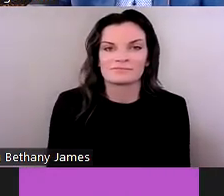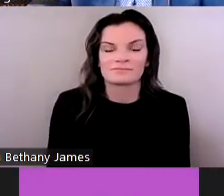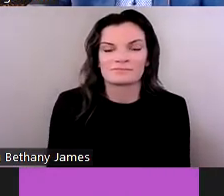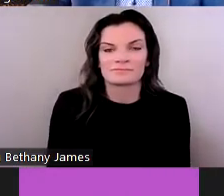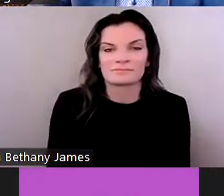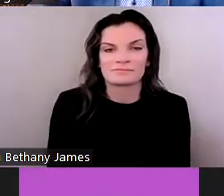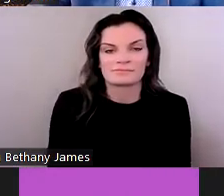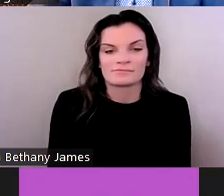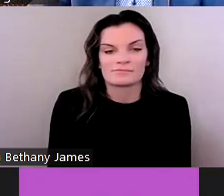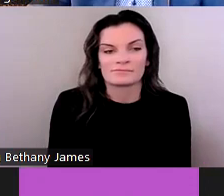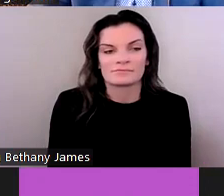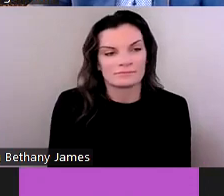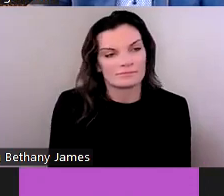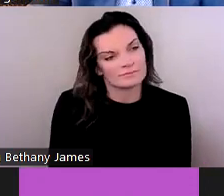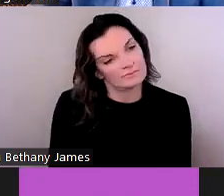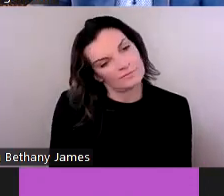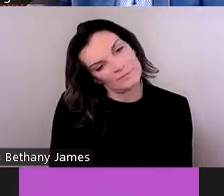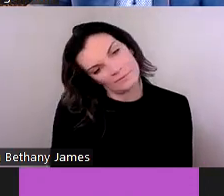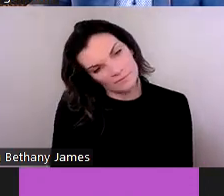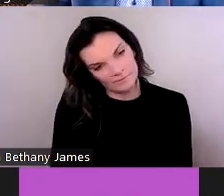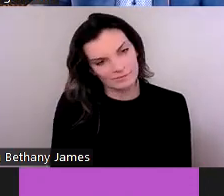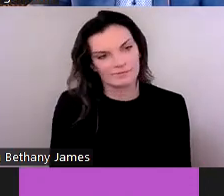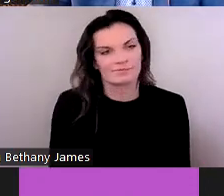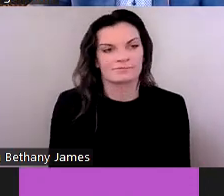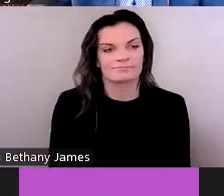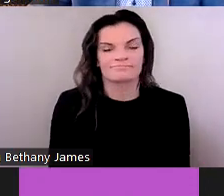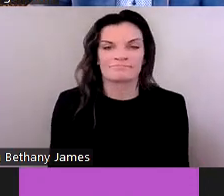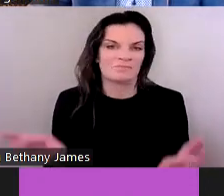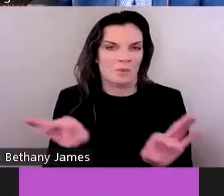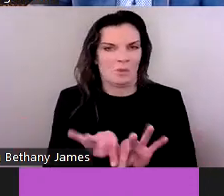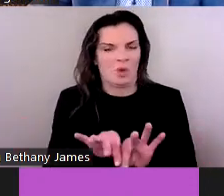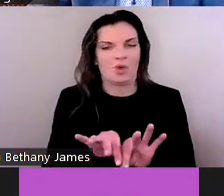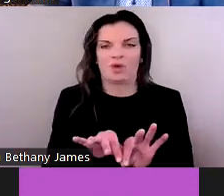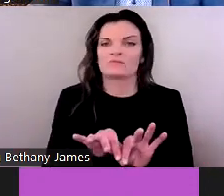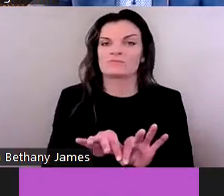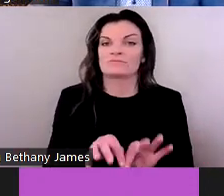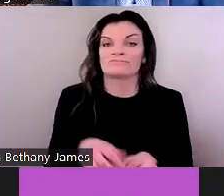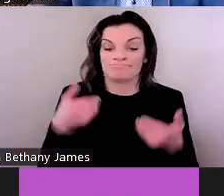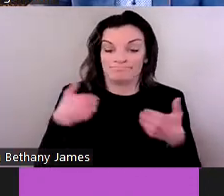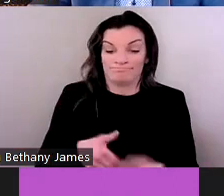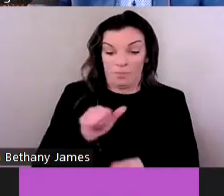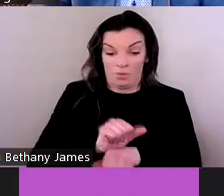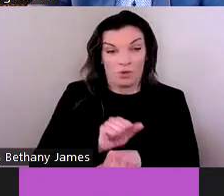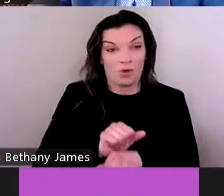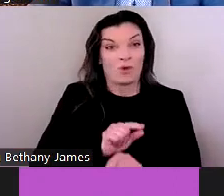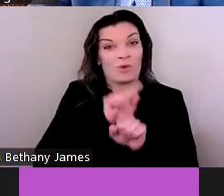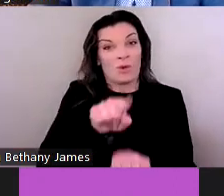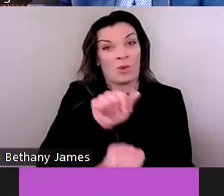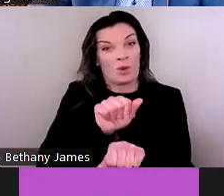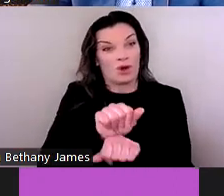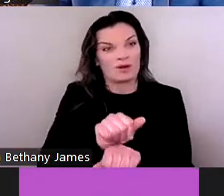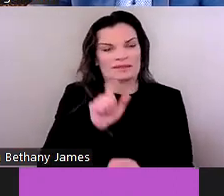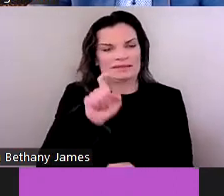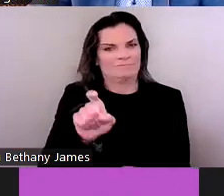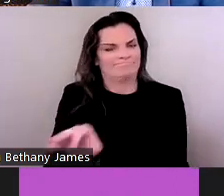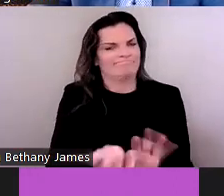safe in their work environment, that is strongly correlated with fewer bouts of stress